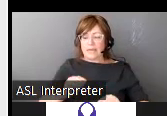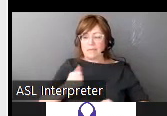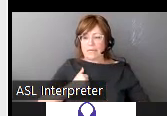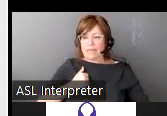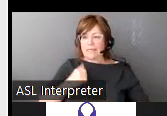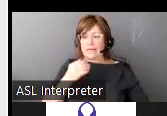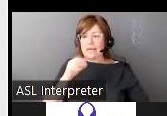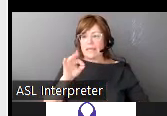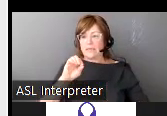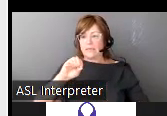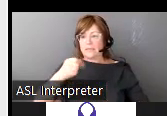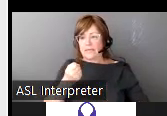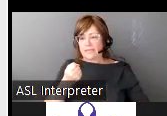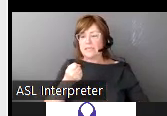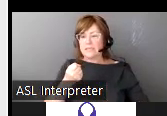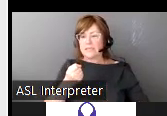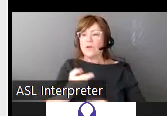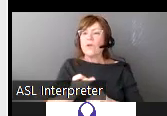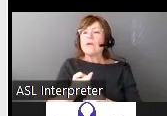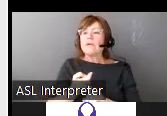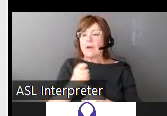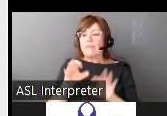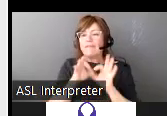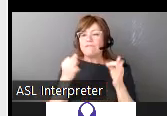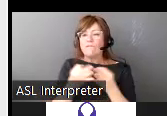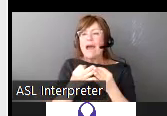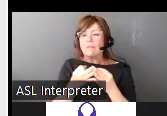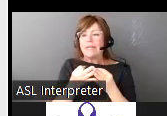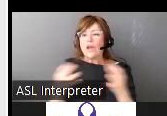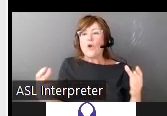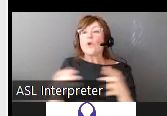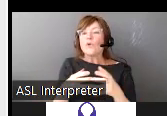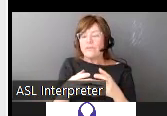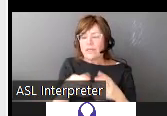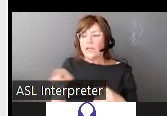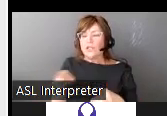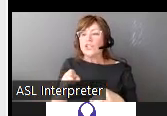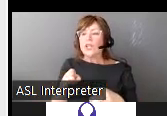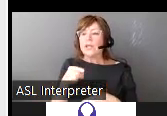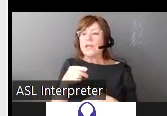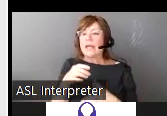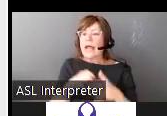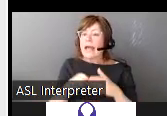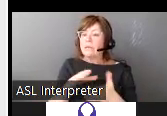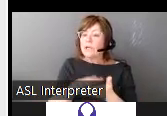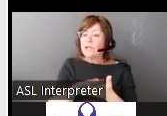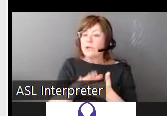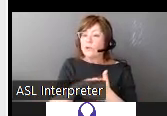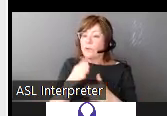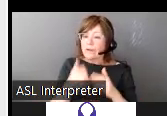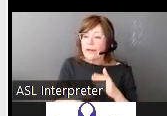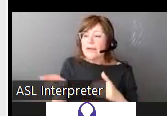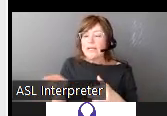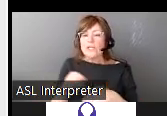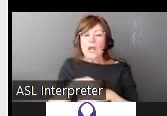late 90s through family reunification. She completed elementary school and reported being somewhat proficient